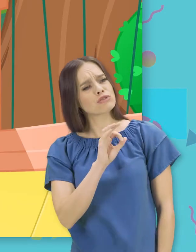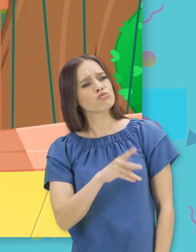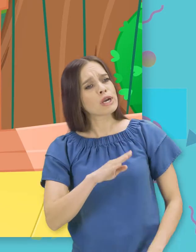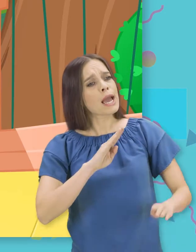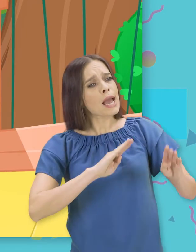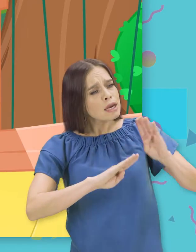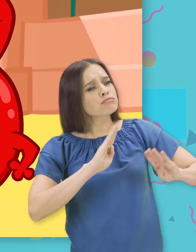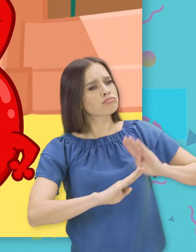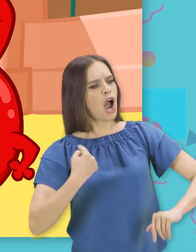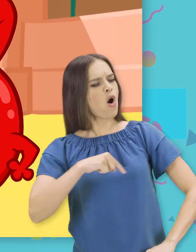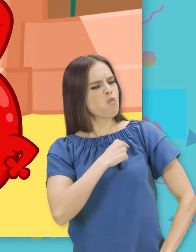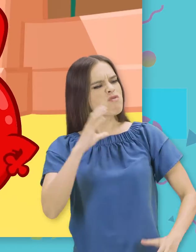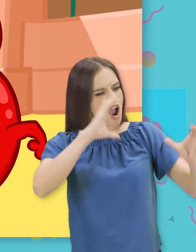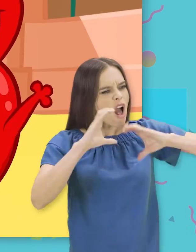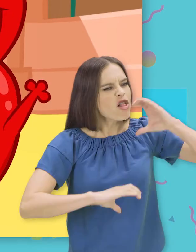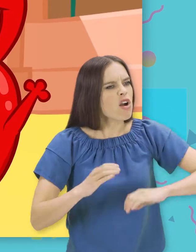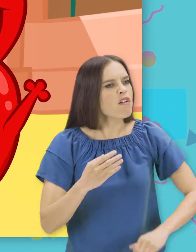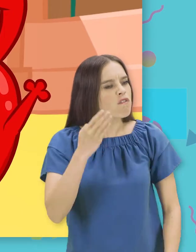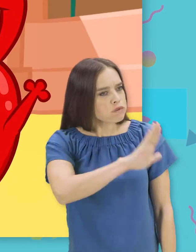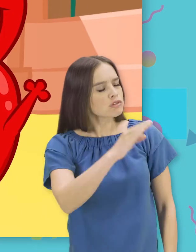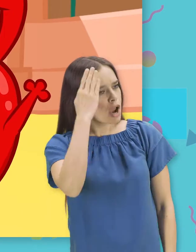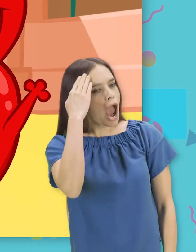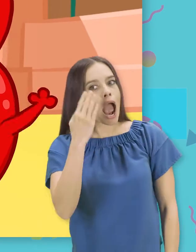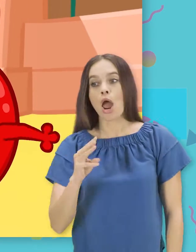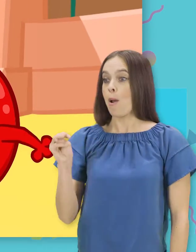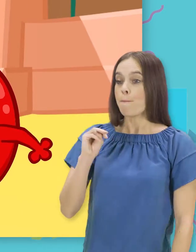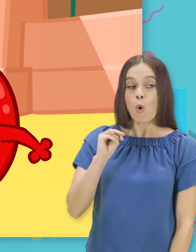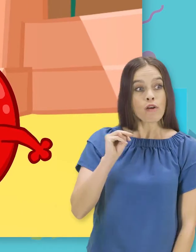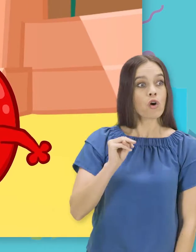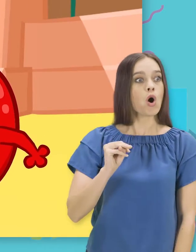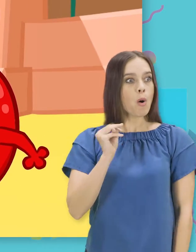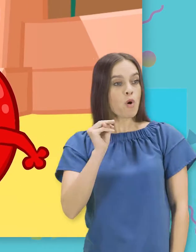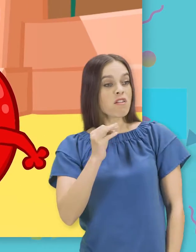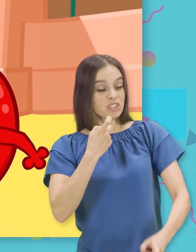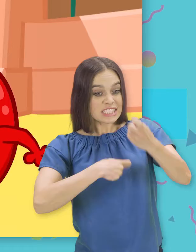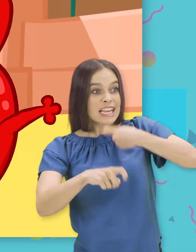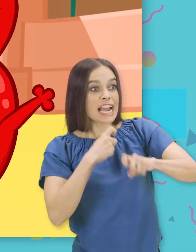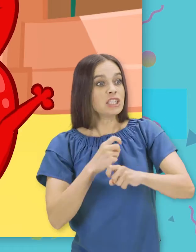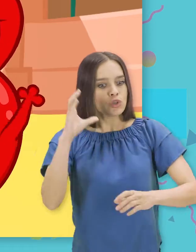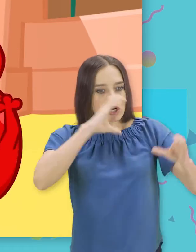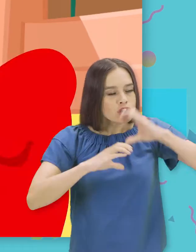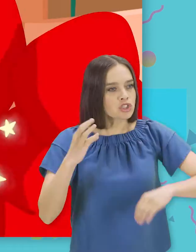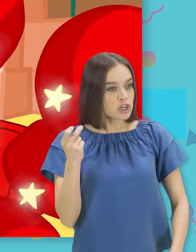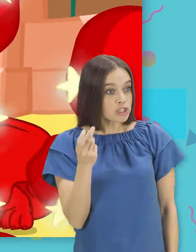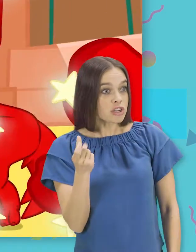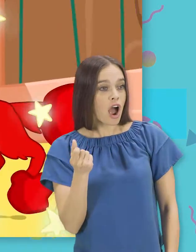Don't worry, Mr. Mayor. We're on the job. Morphle, morph into a search